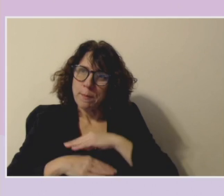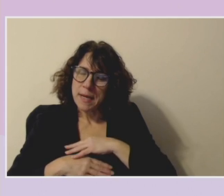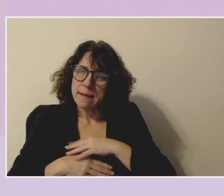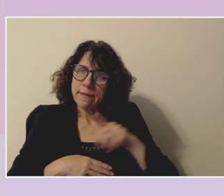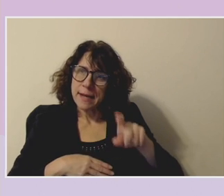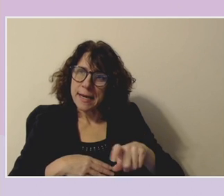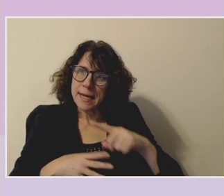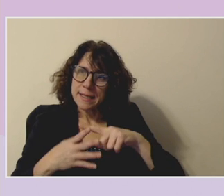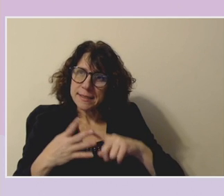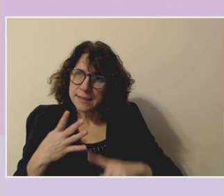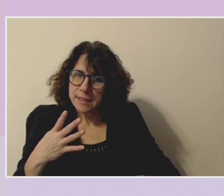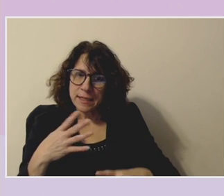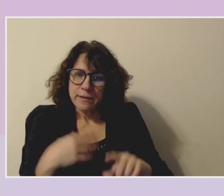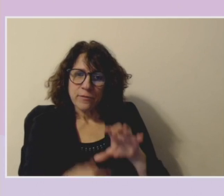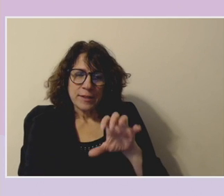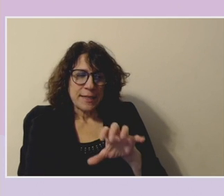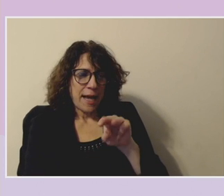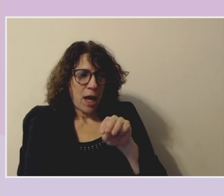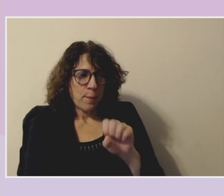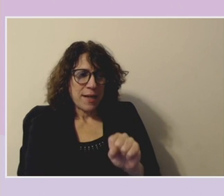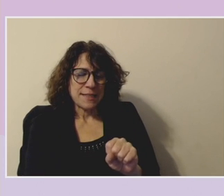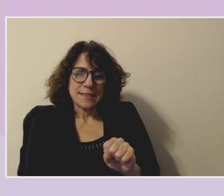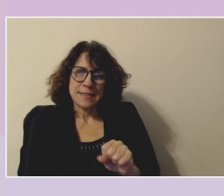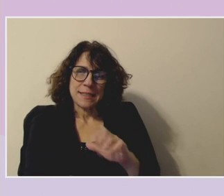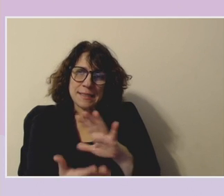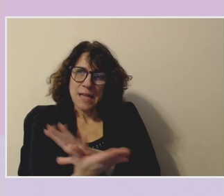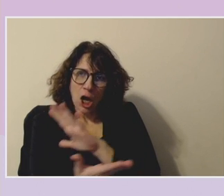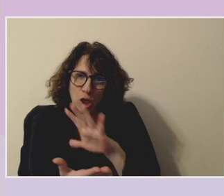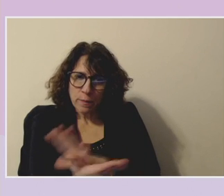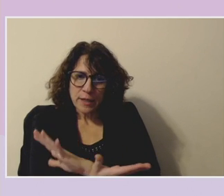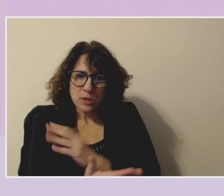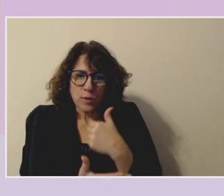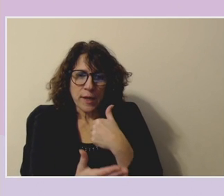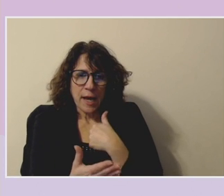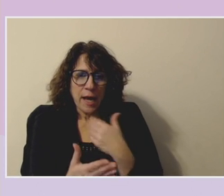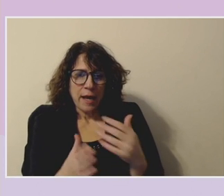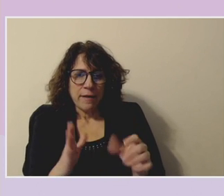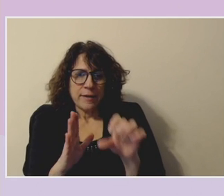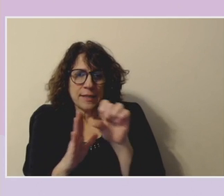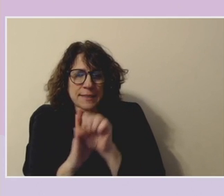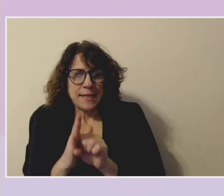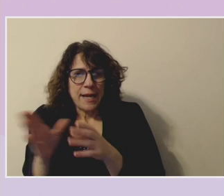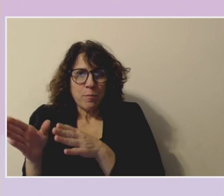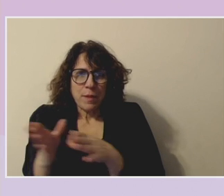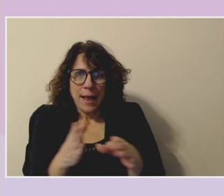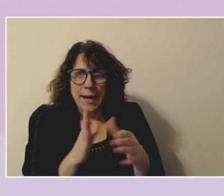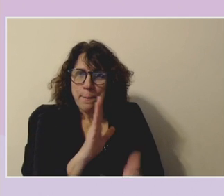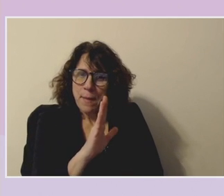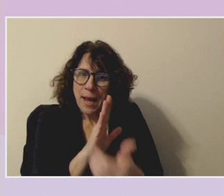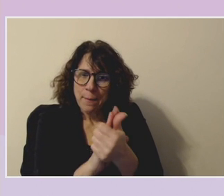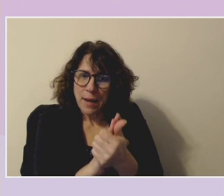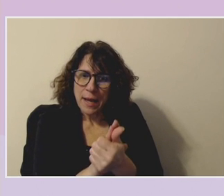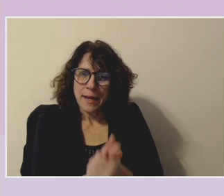CMS documents. You know, you have an implementation plan, a state plan amendment, and so forth. How do we write good policy